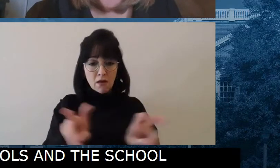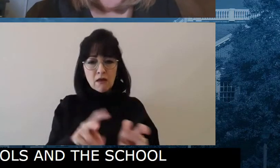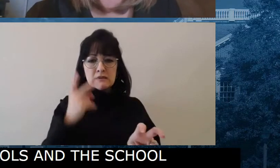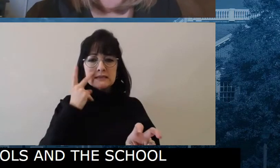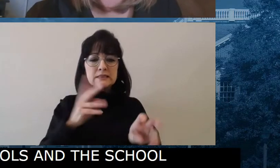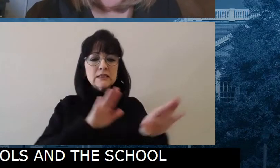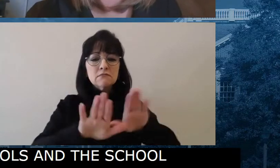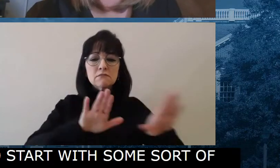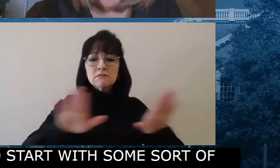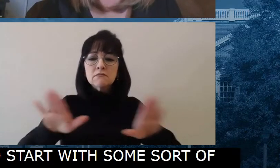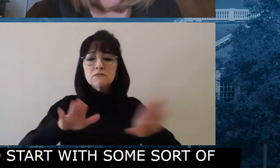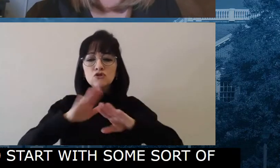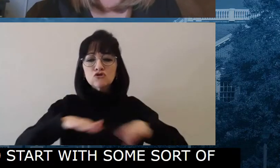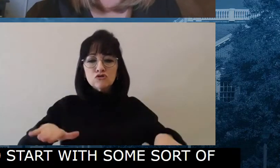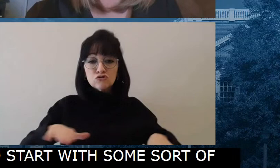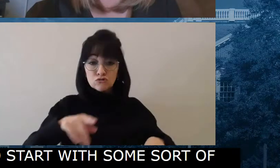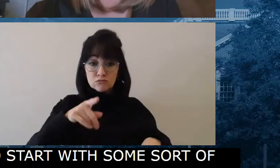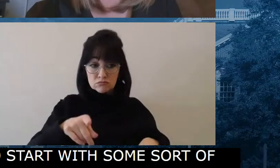All right, thank you.